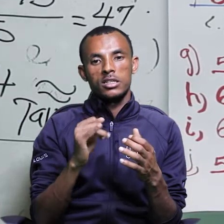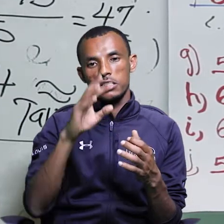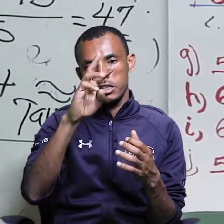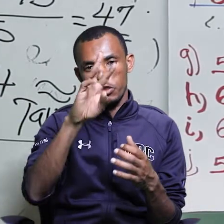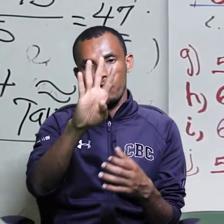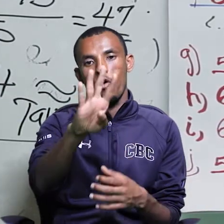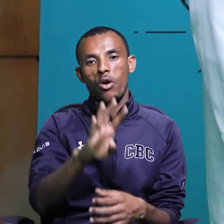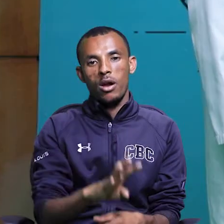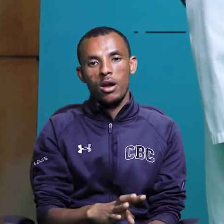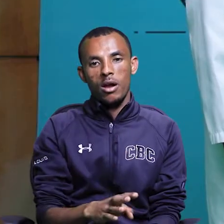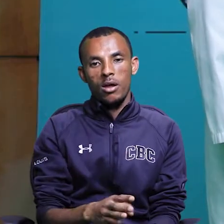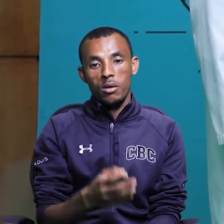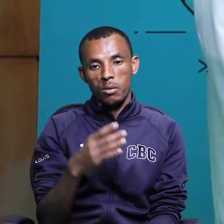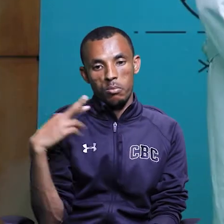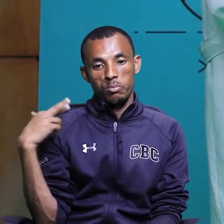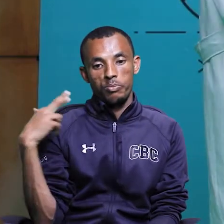64.